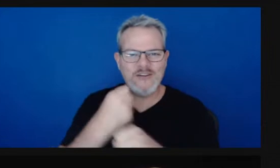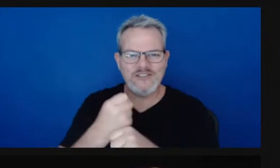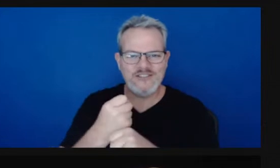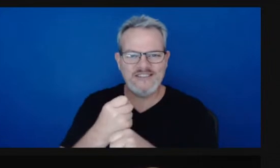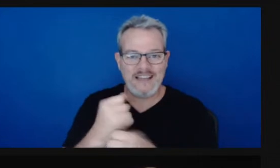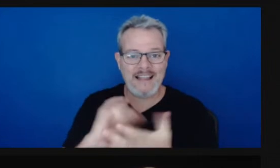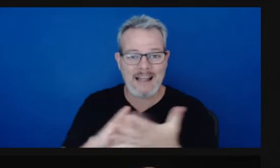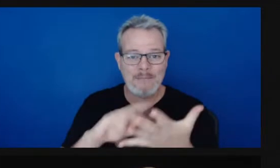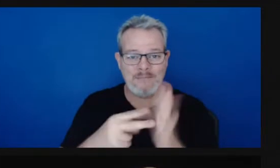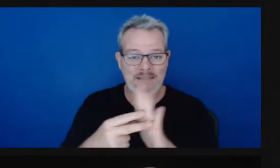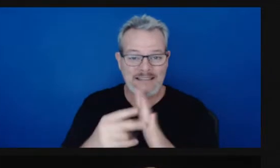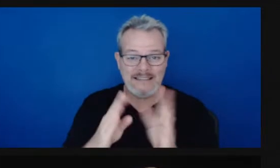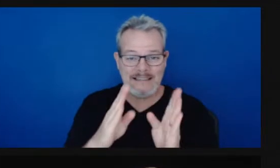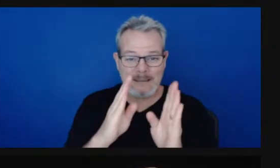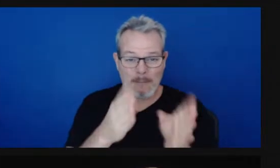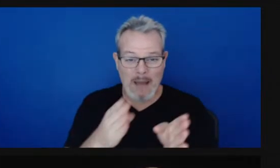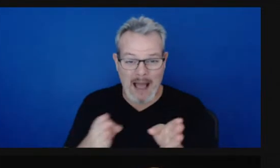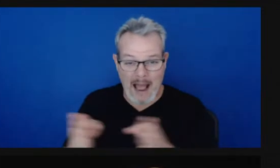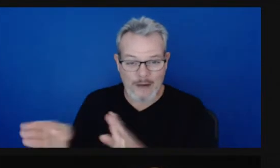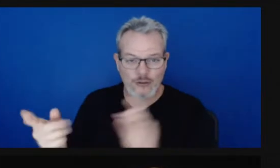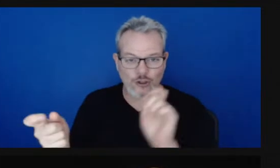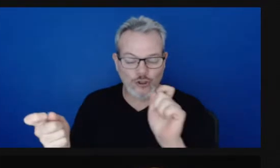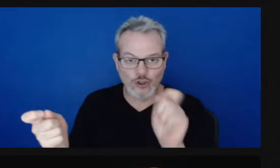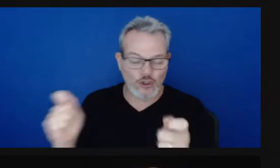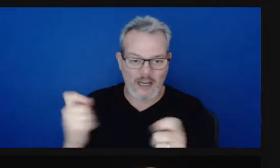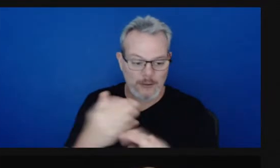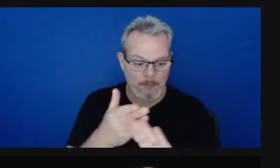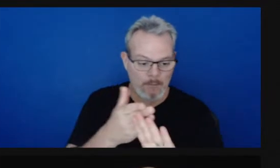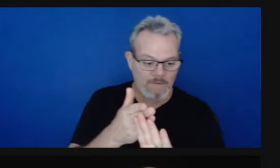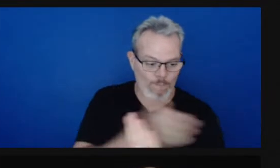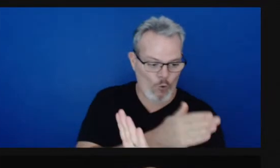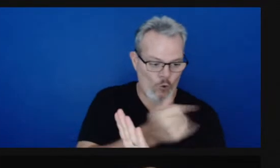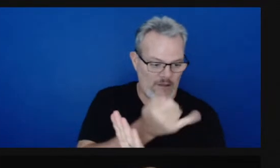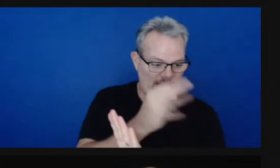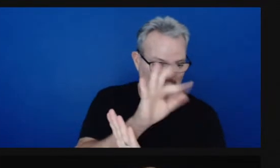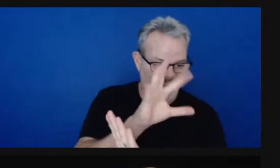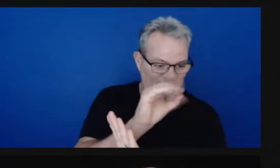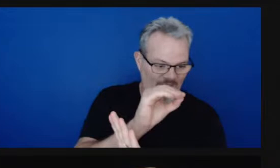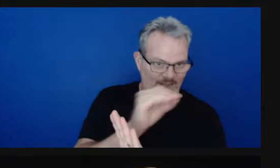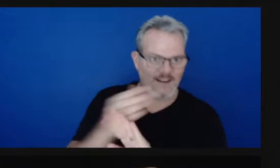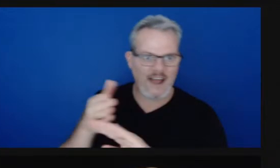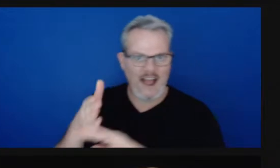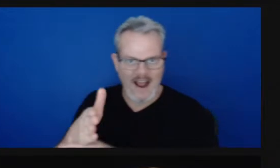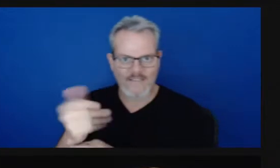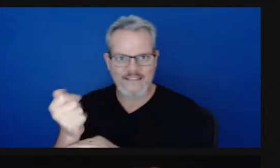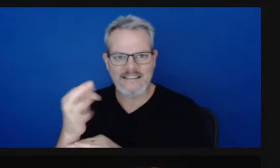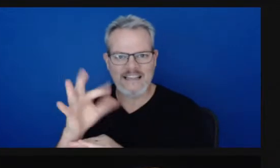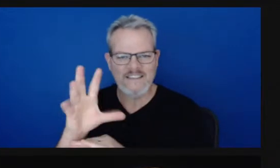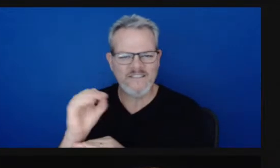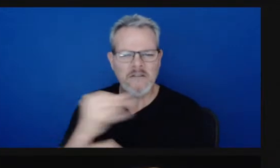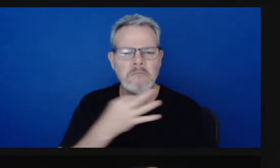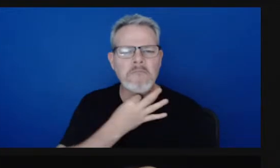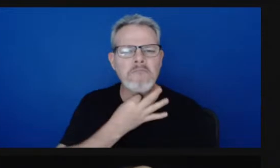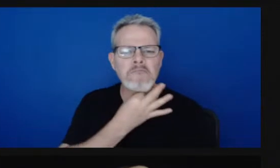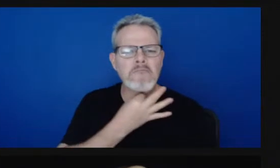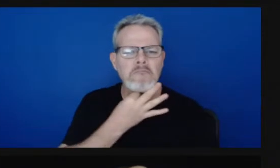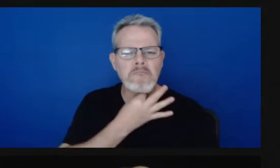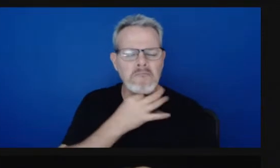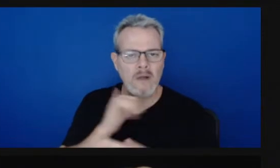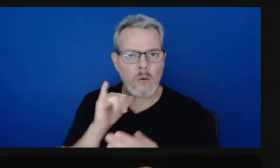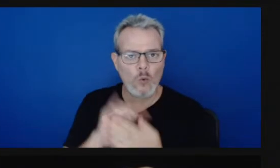changed between before and after 1950. And so you have to wonder, could a pattern be changing